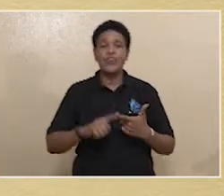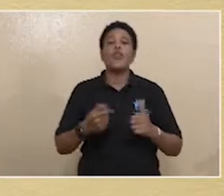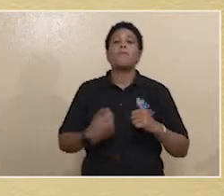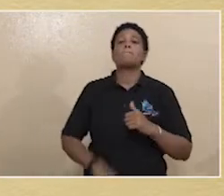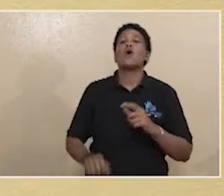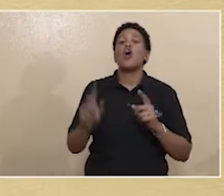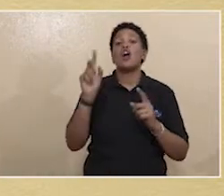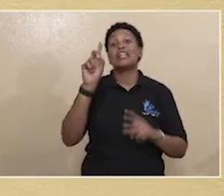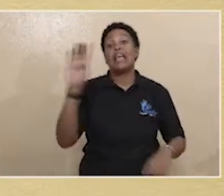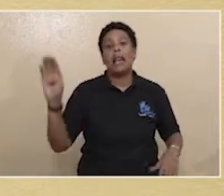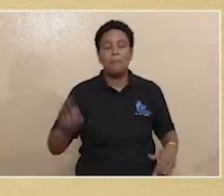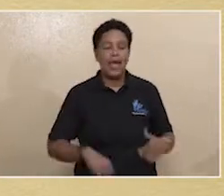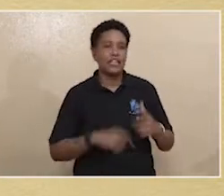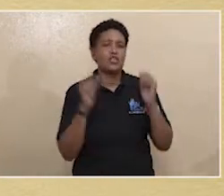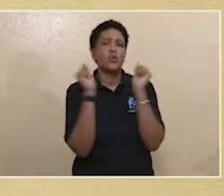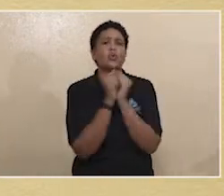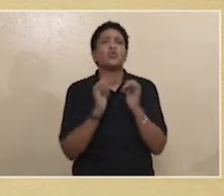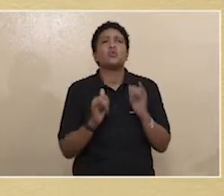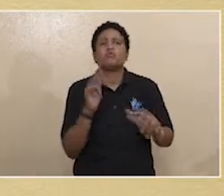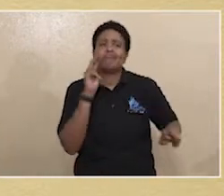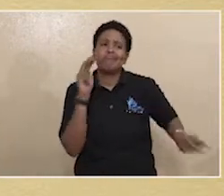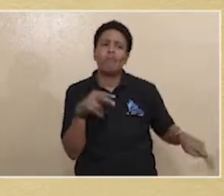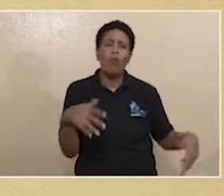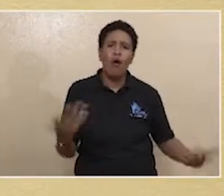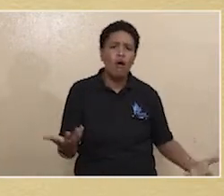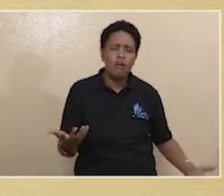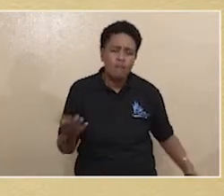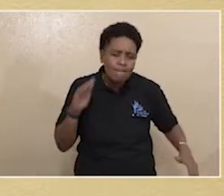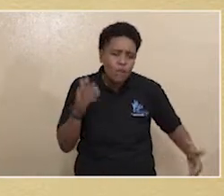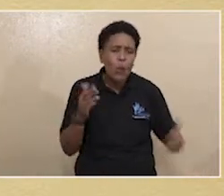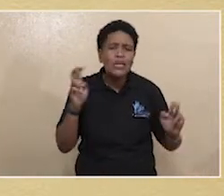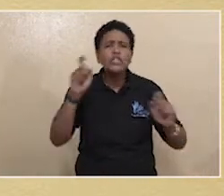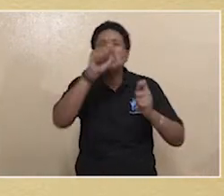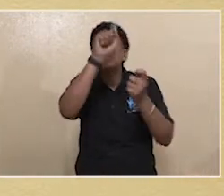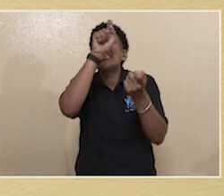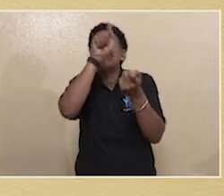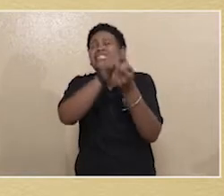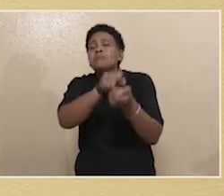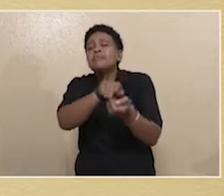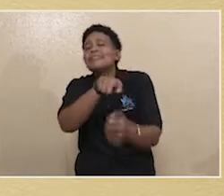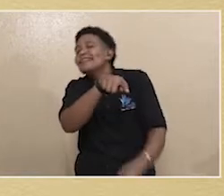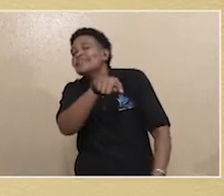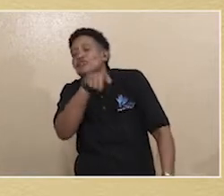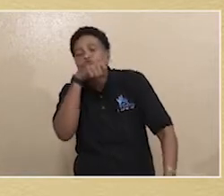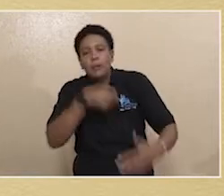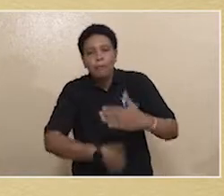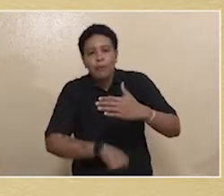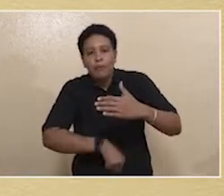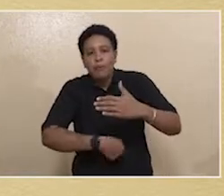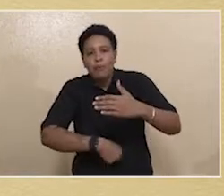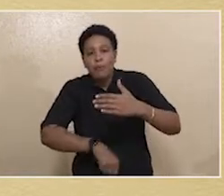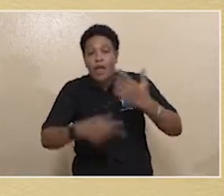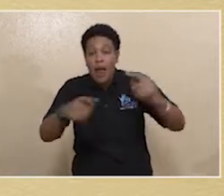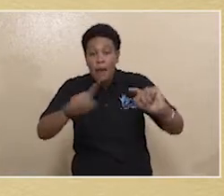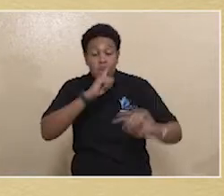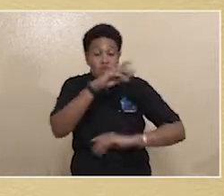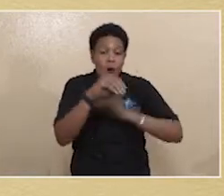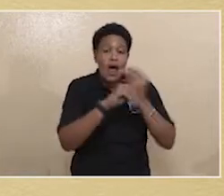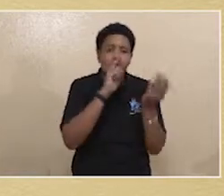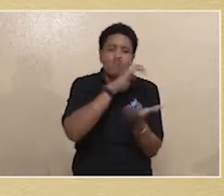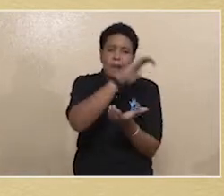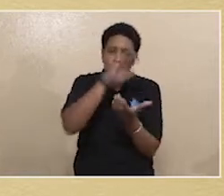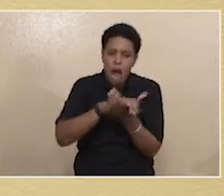databases with which will deal with matters specifically related relating to births there will be